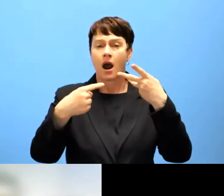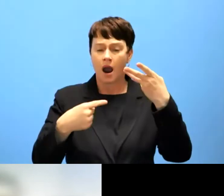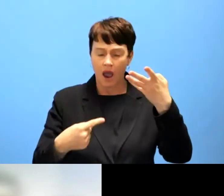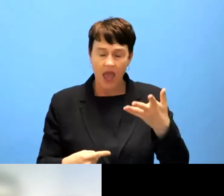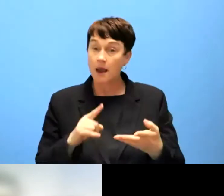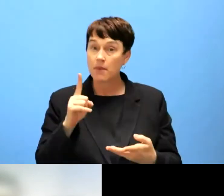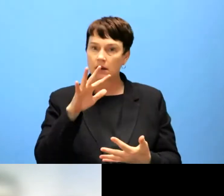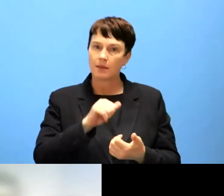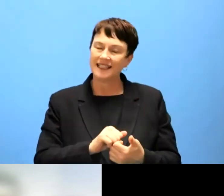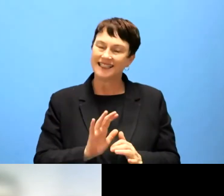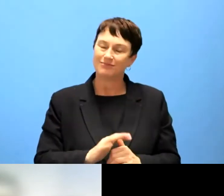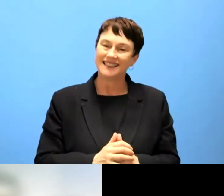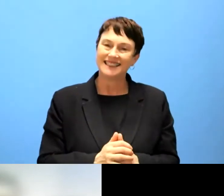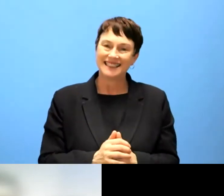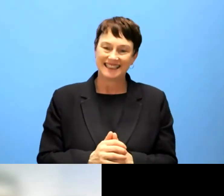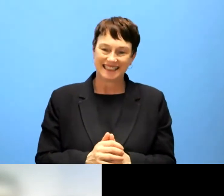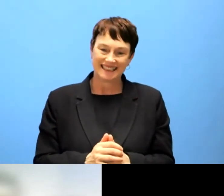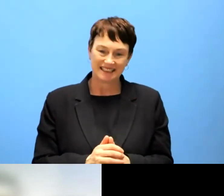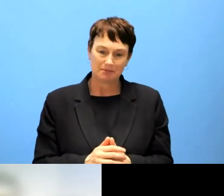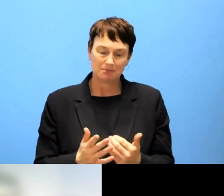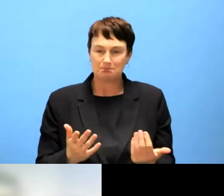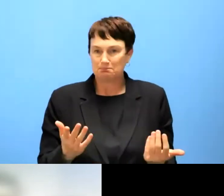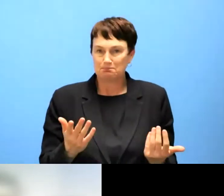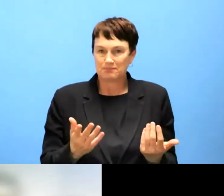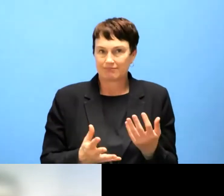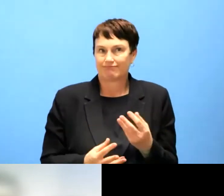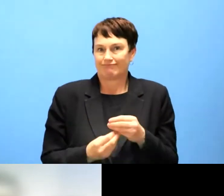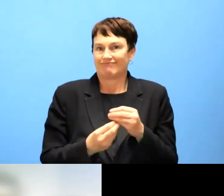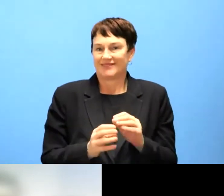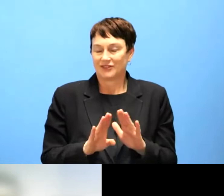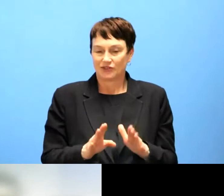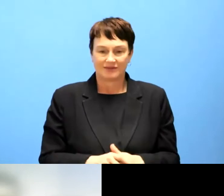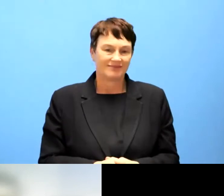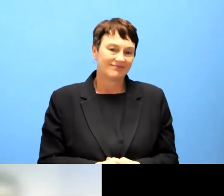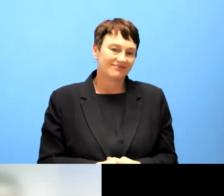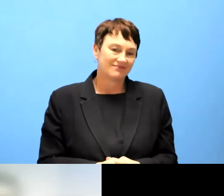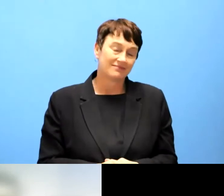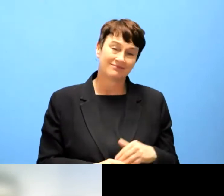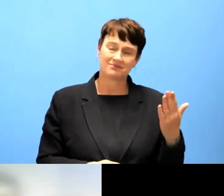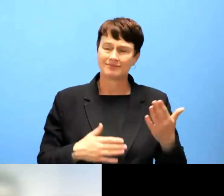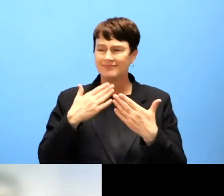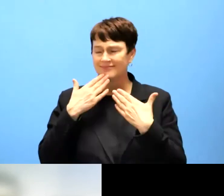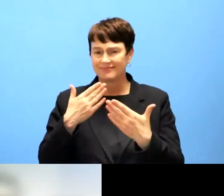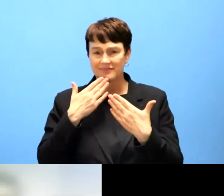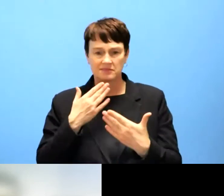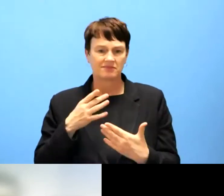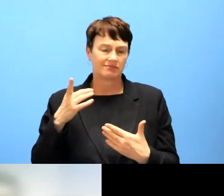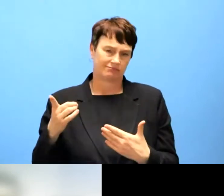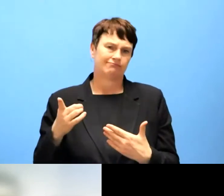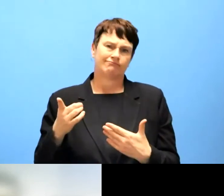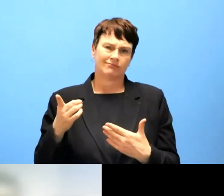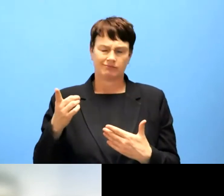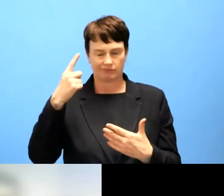completes a little bit. Okay, thank you, Klaus. So I love you for being kind of the super standardization person and thinking that the